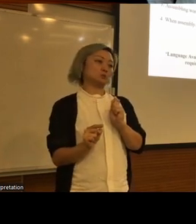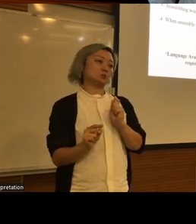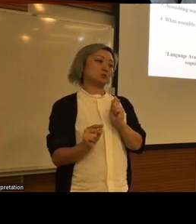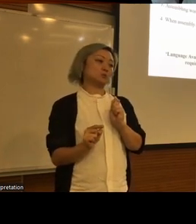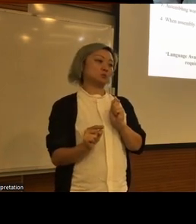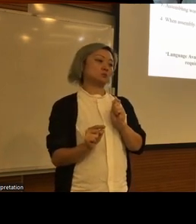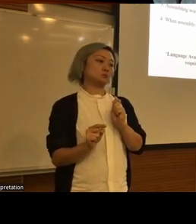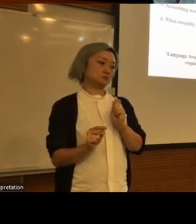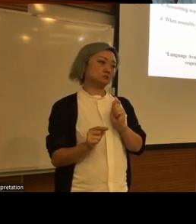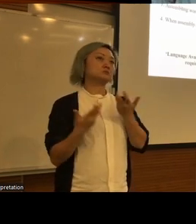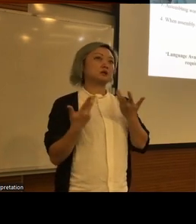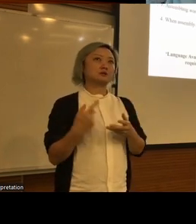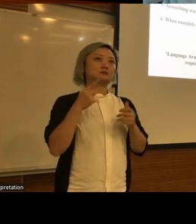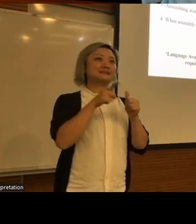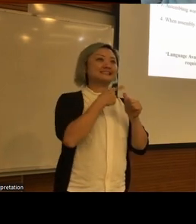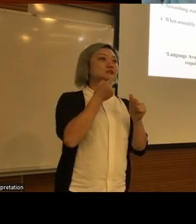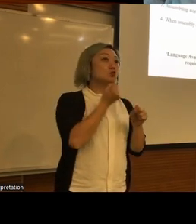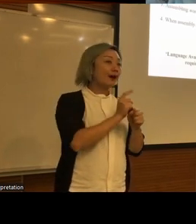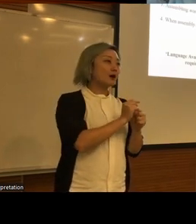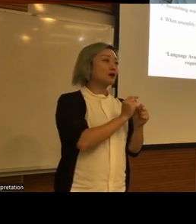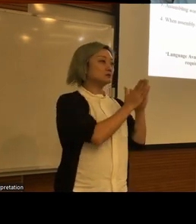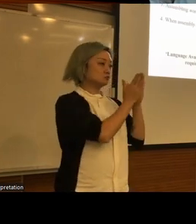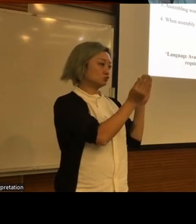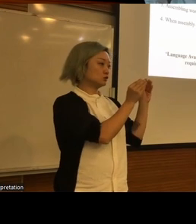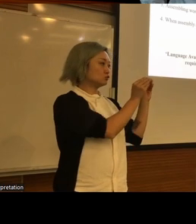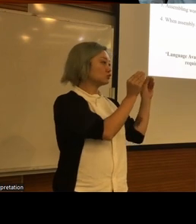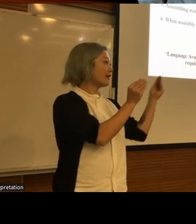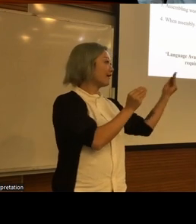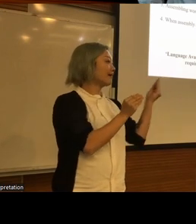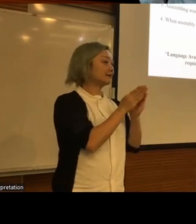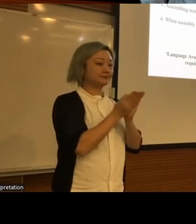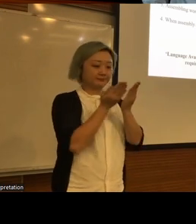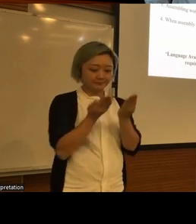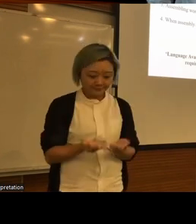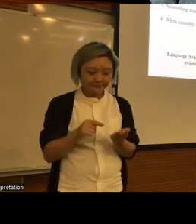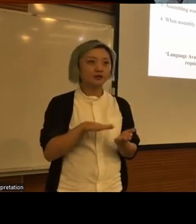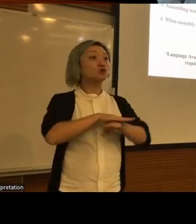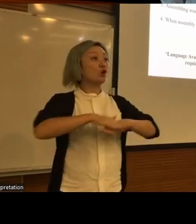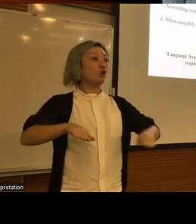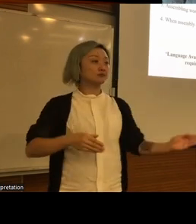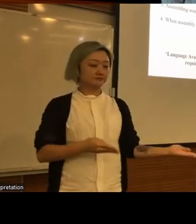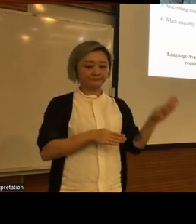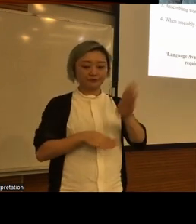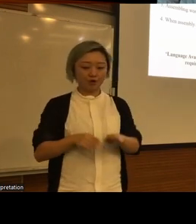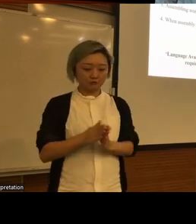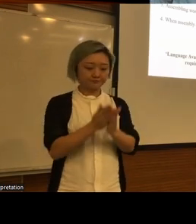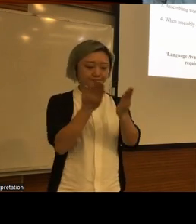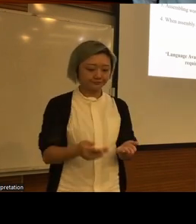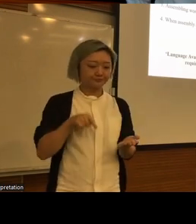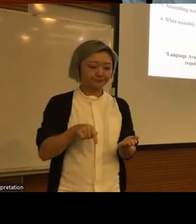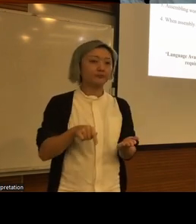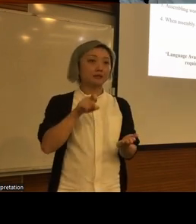So we load this information into working memory. We put it on the desk. So working memory is